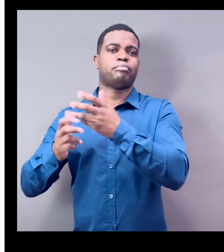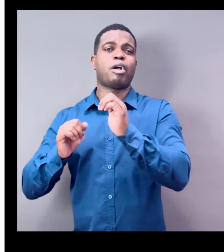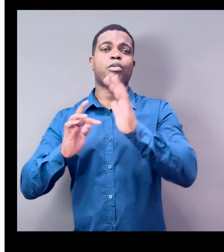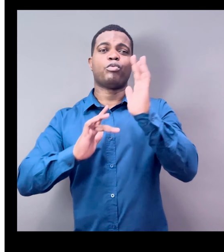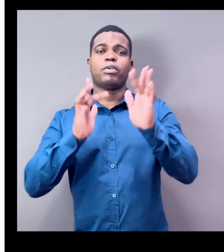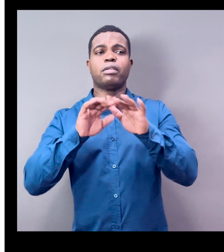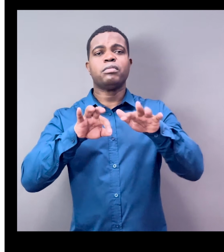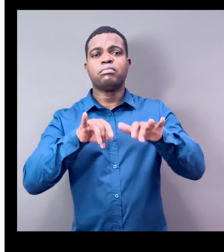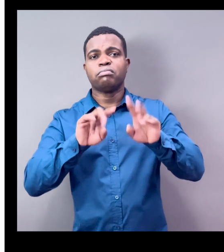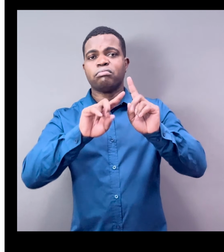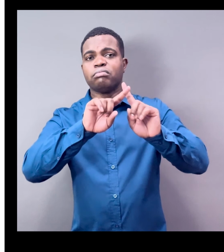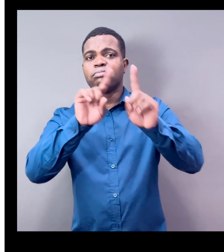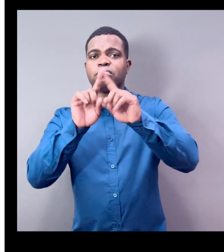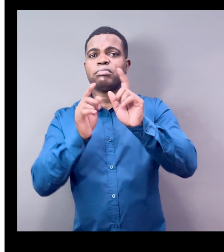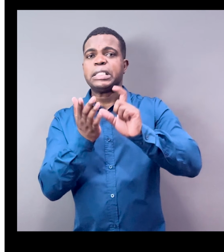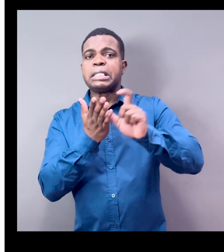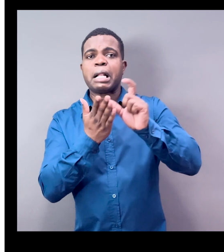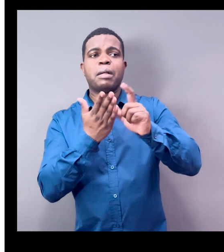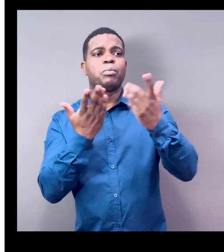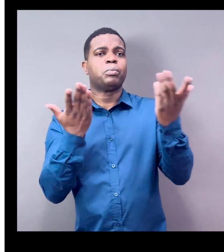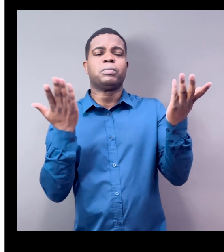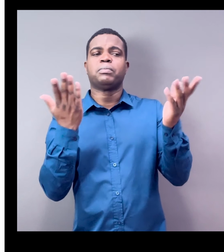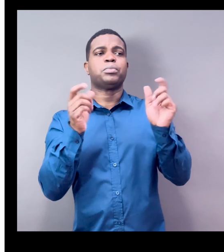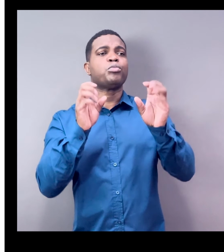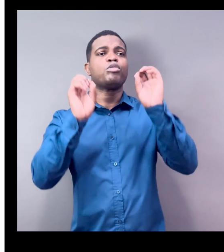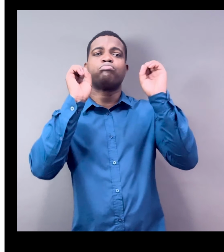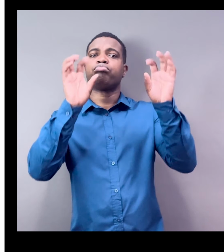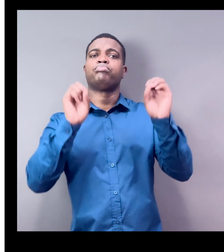to go into social media platforms,